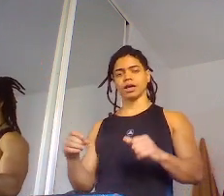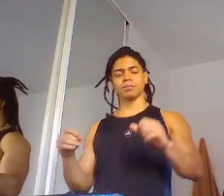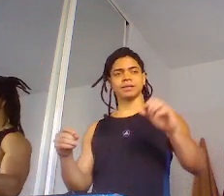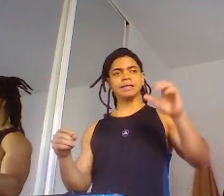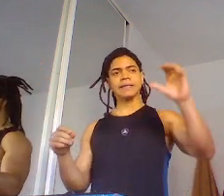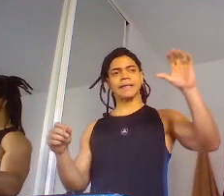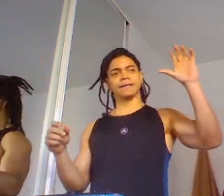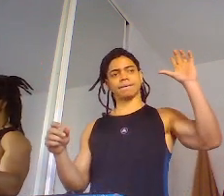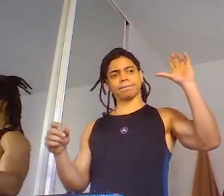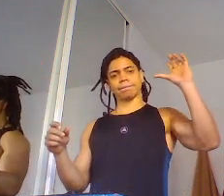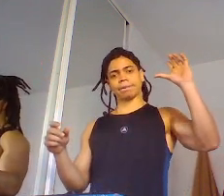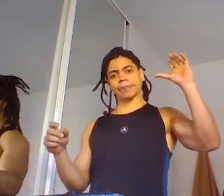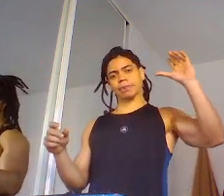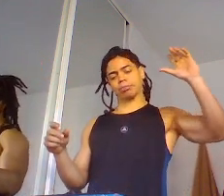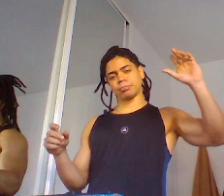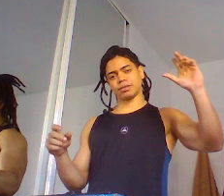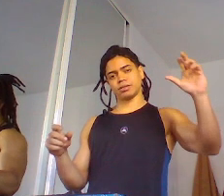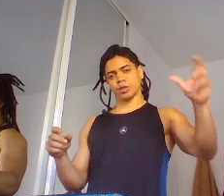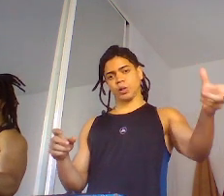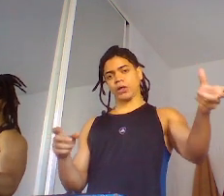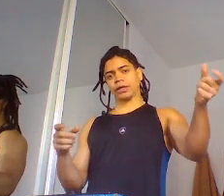of a company.